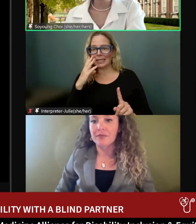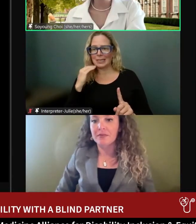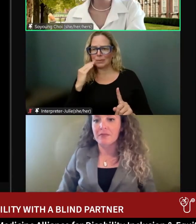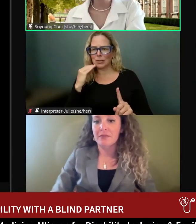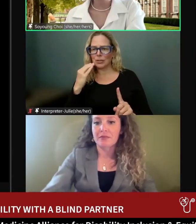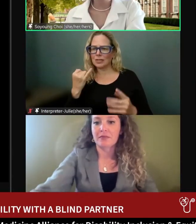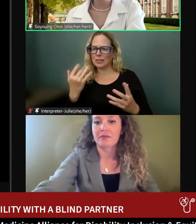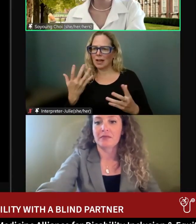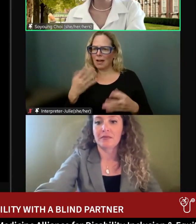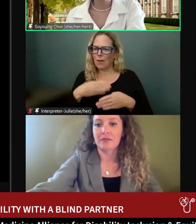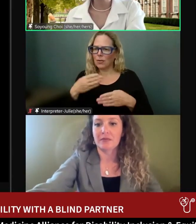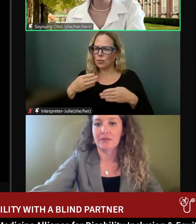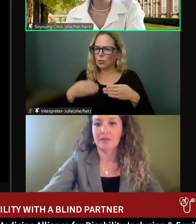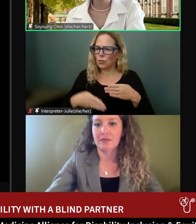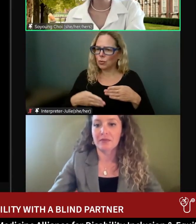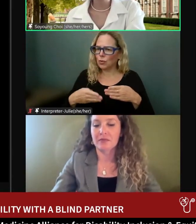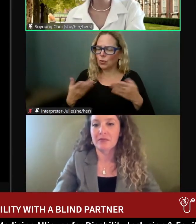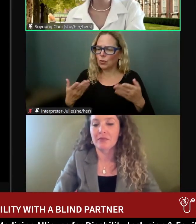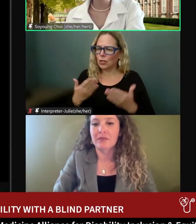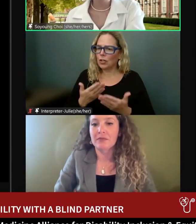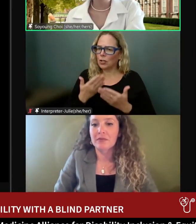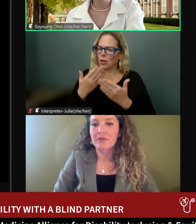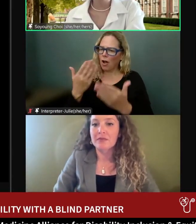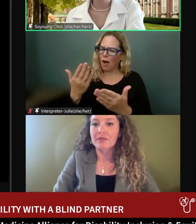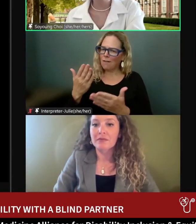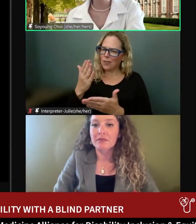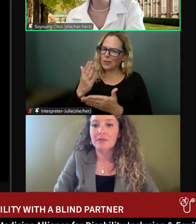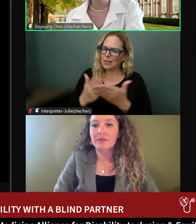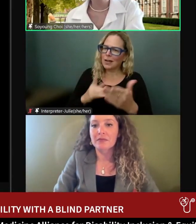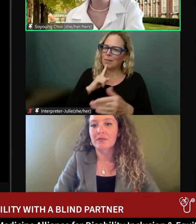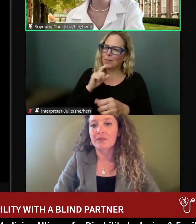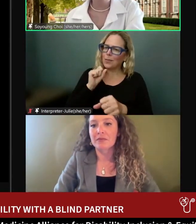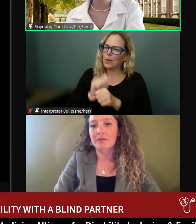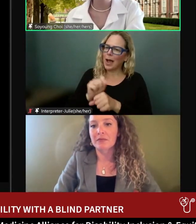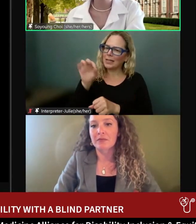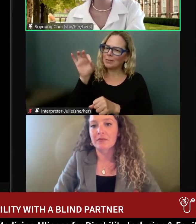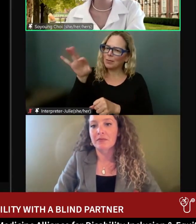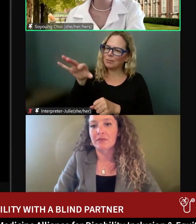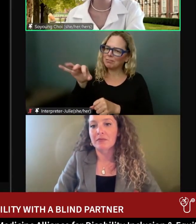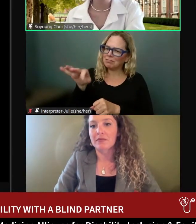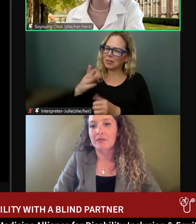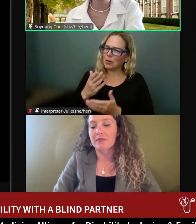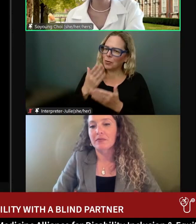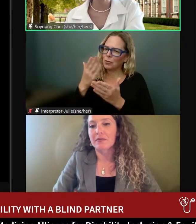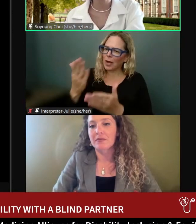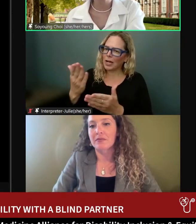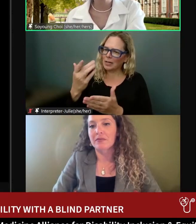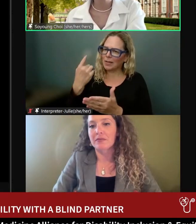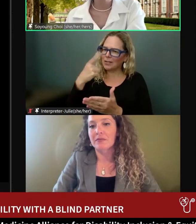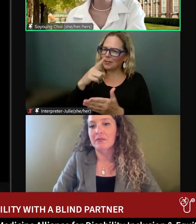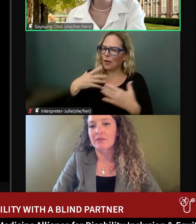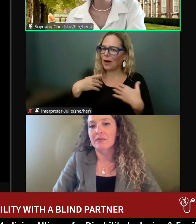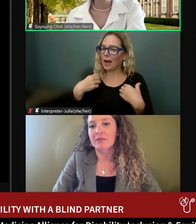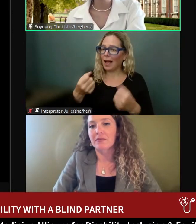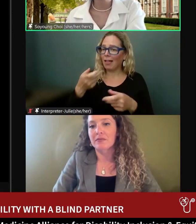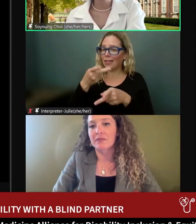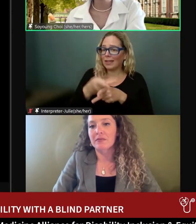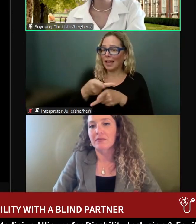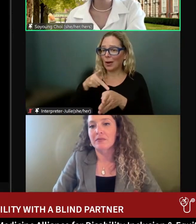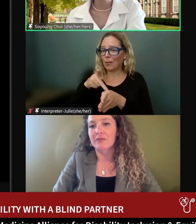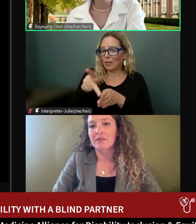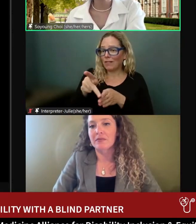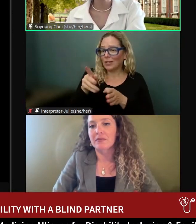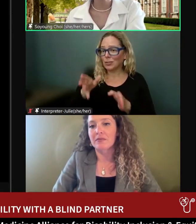to conclude by offering a few practical recommendations for healthcare professionals, those